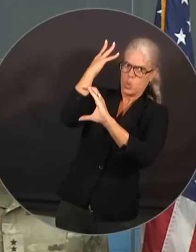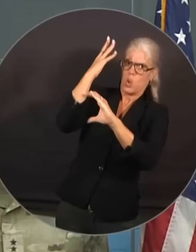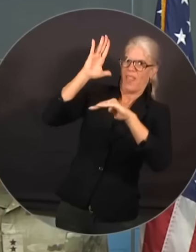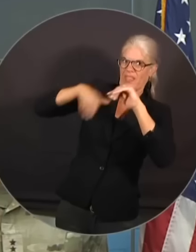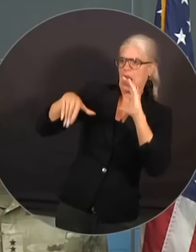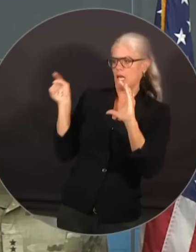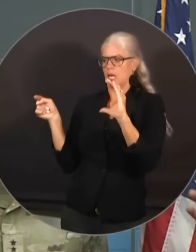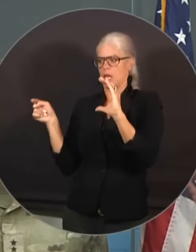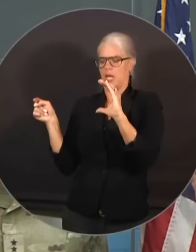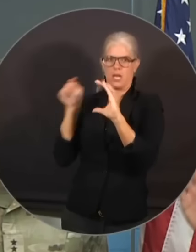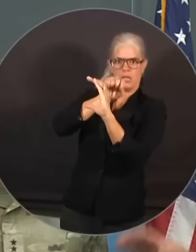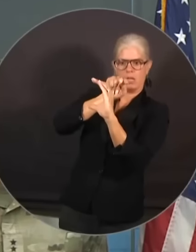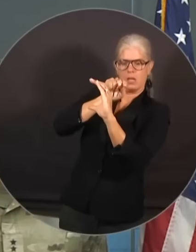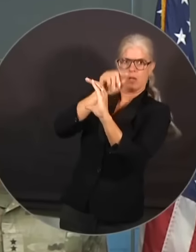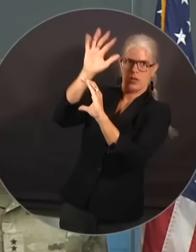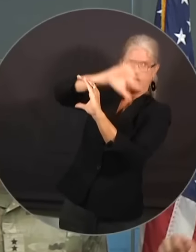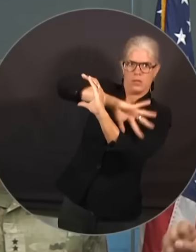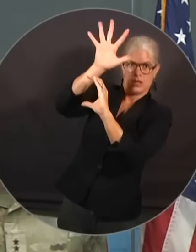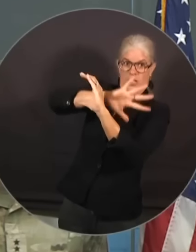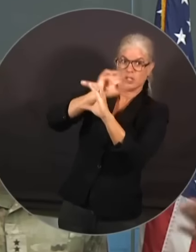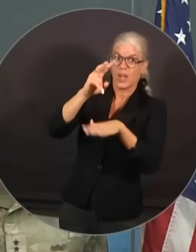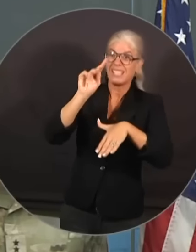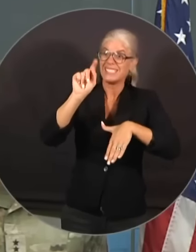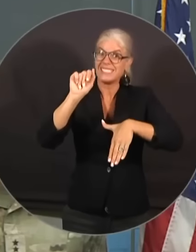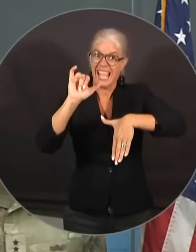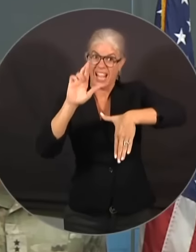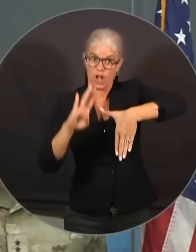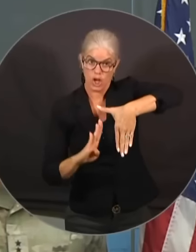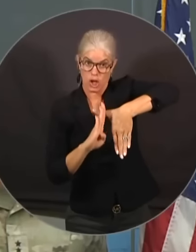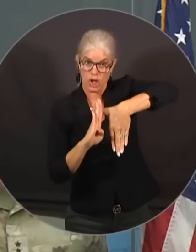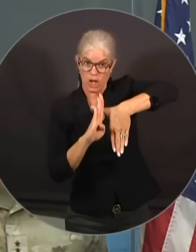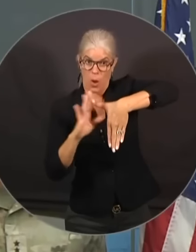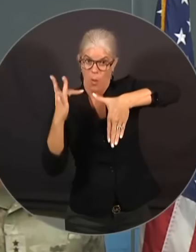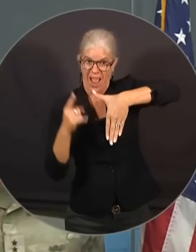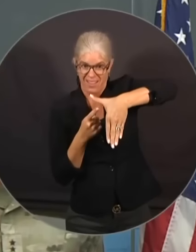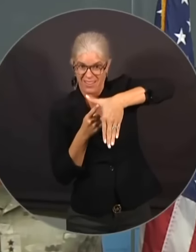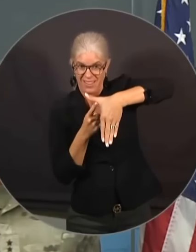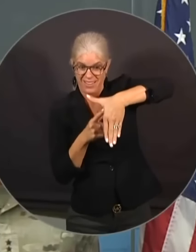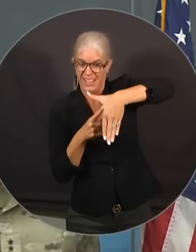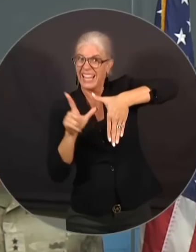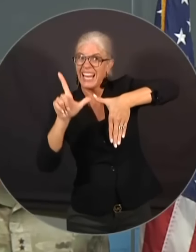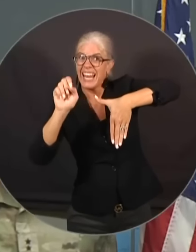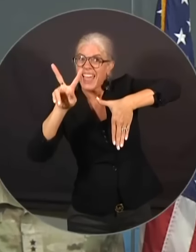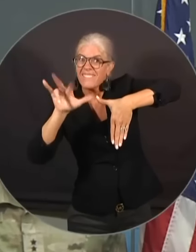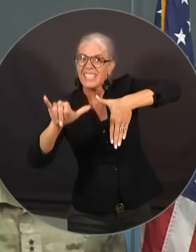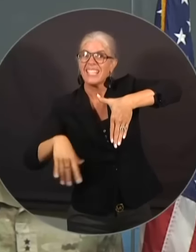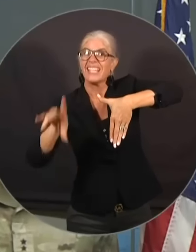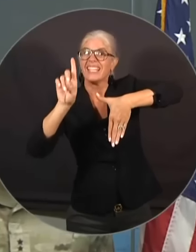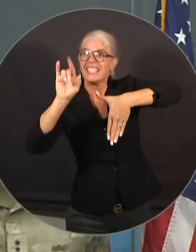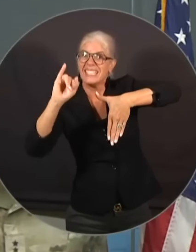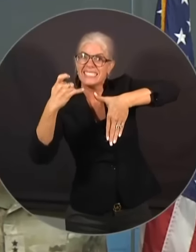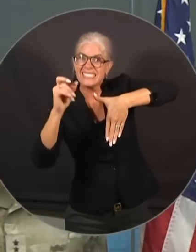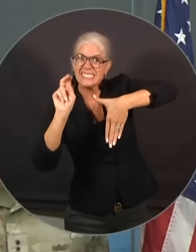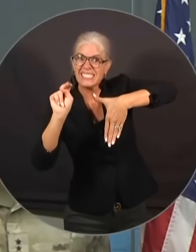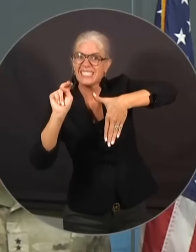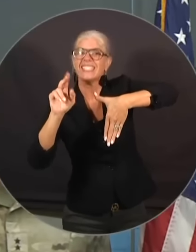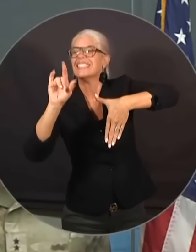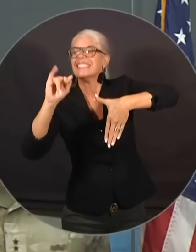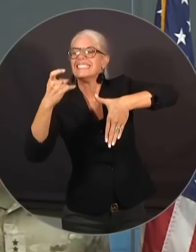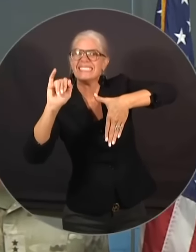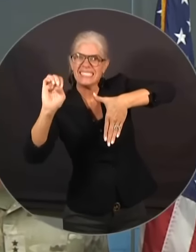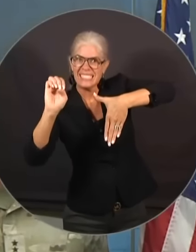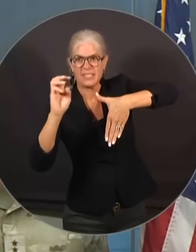hitting Taylor, you know, you're looking at coastal Levy, Dixie. That's going to be some significant surge. On the west side of